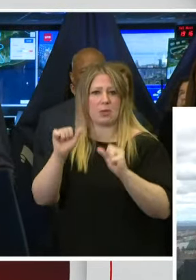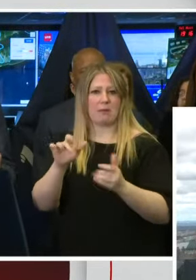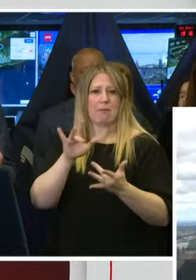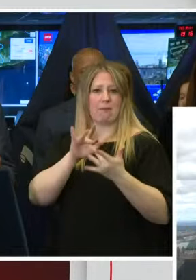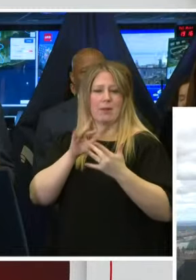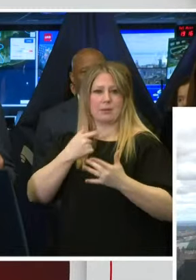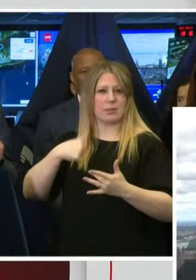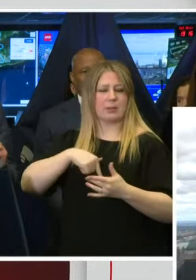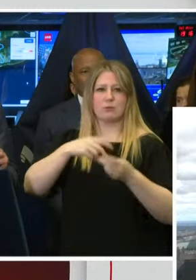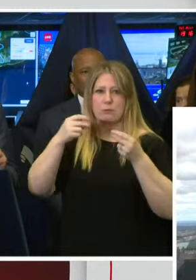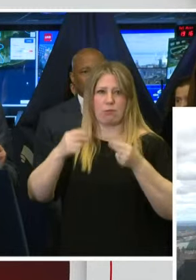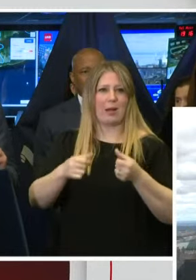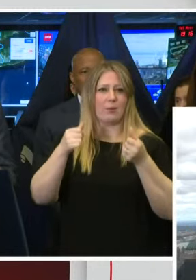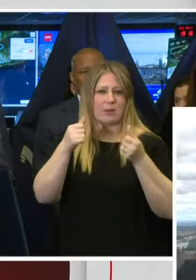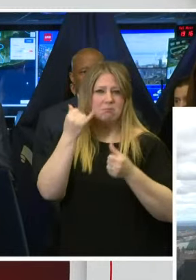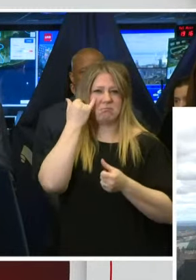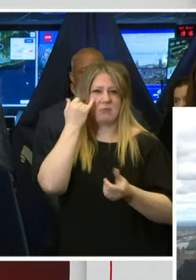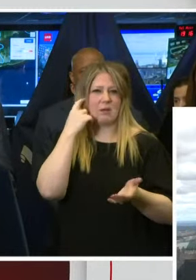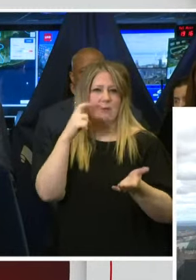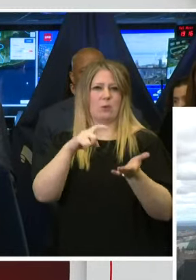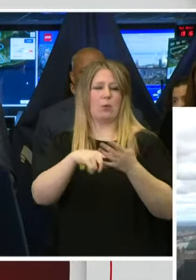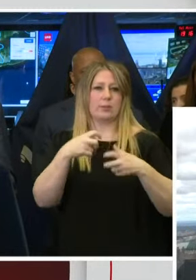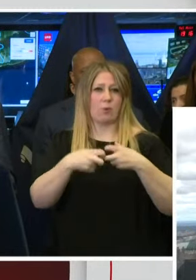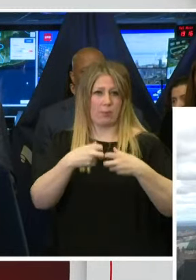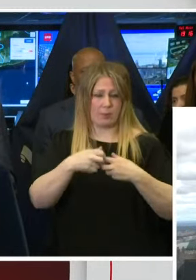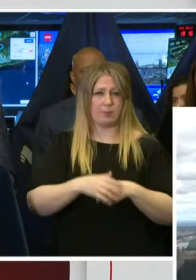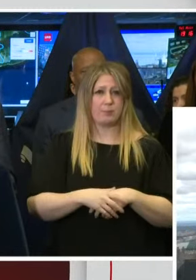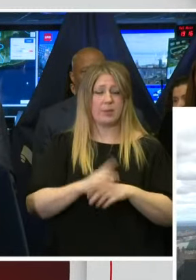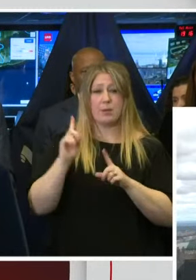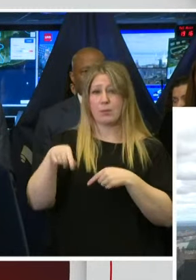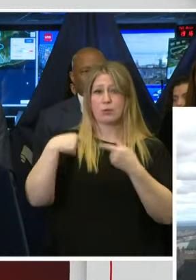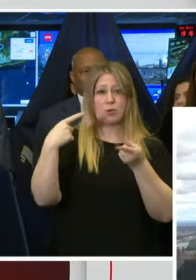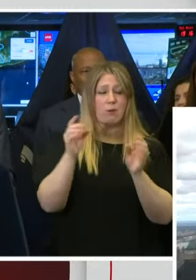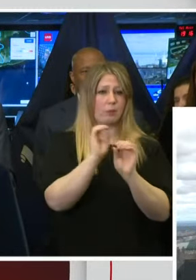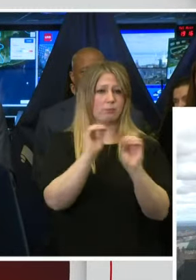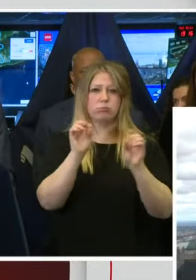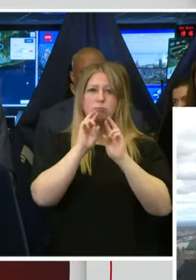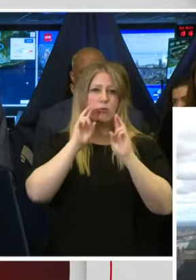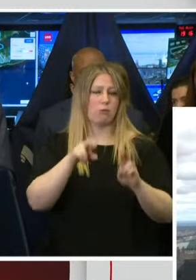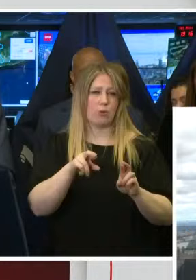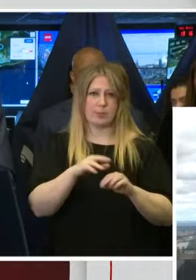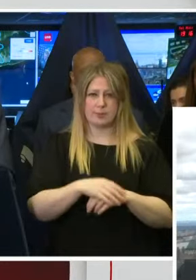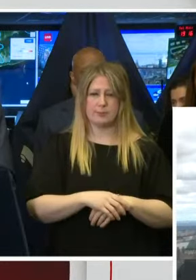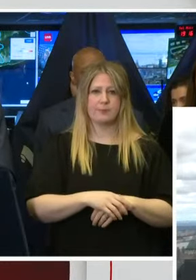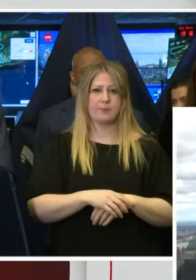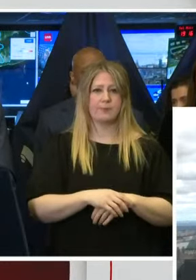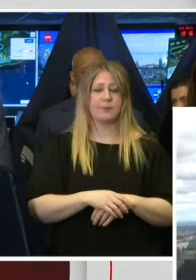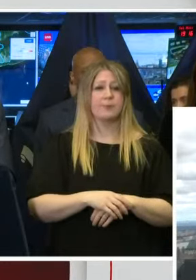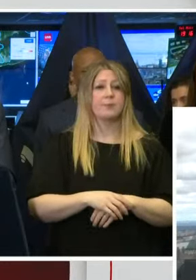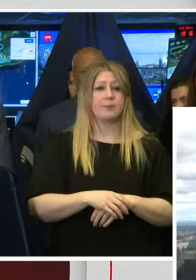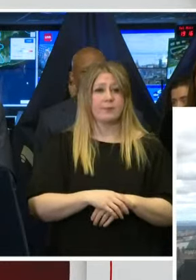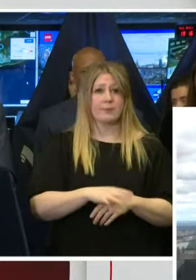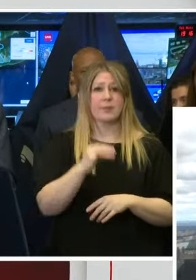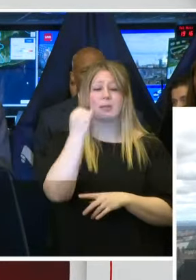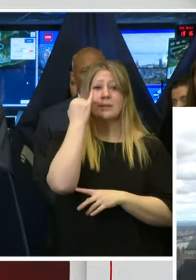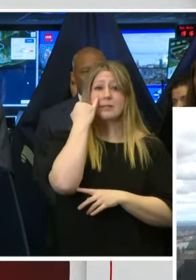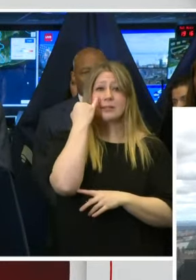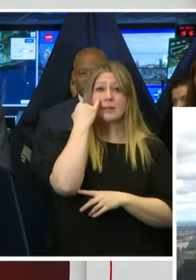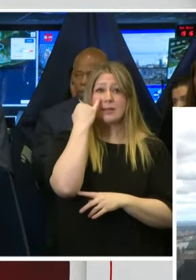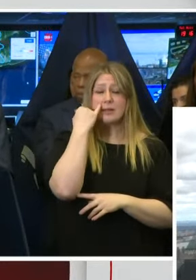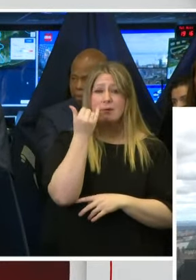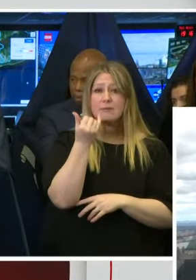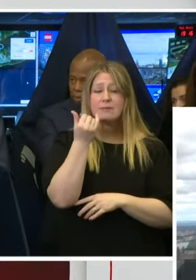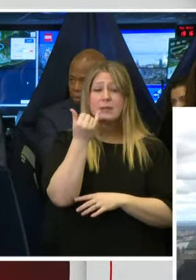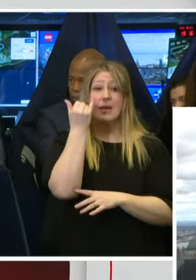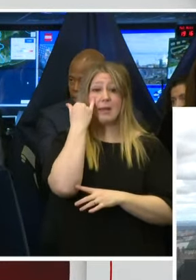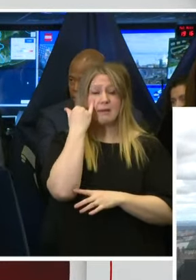So far, the input on that has been zero. We're going to let riders know if there are any impacts to service, but